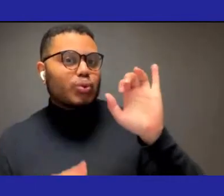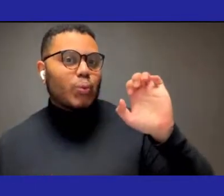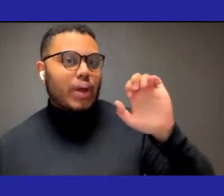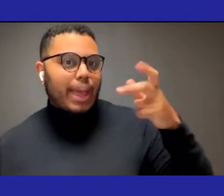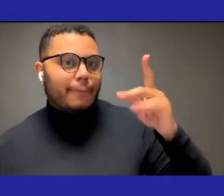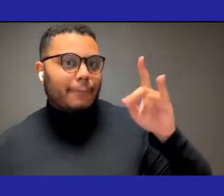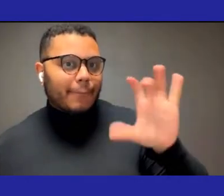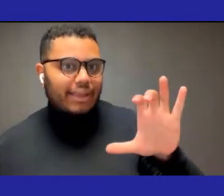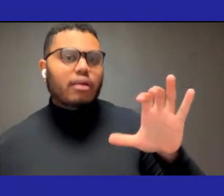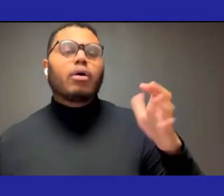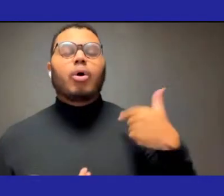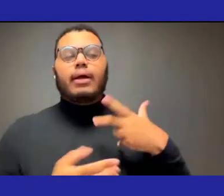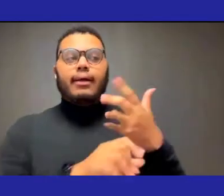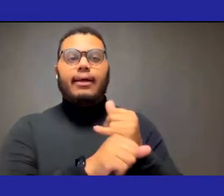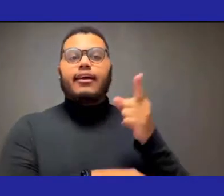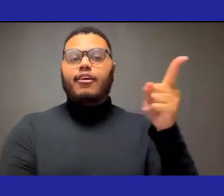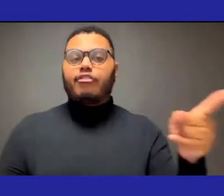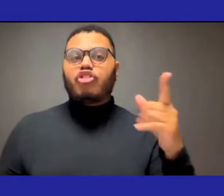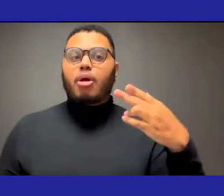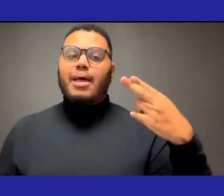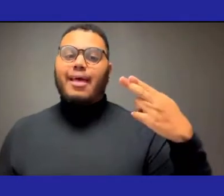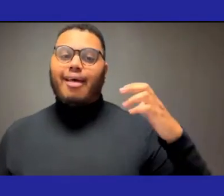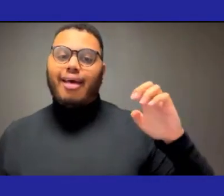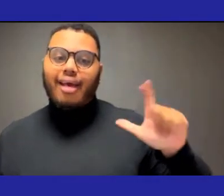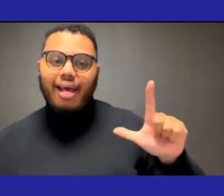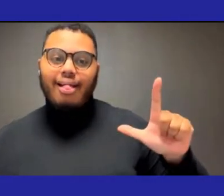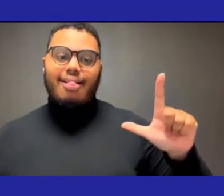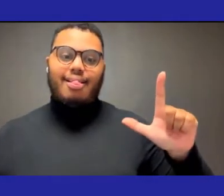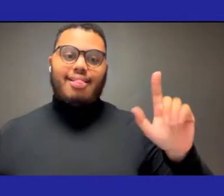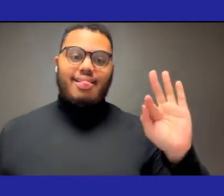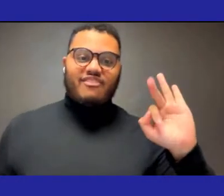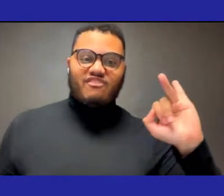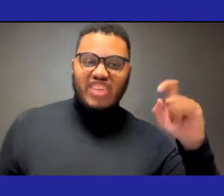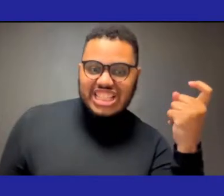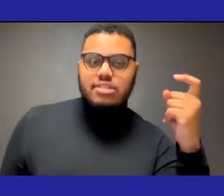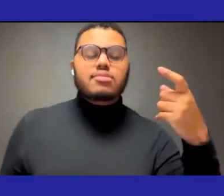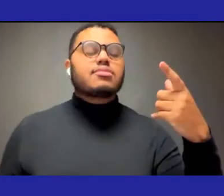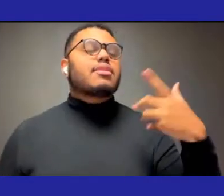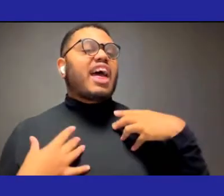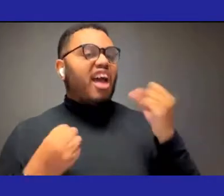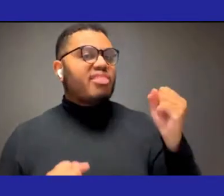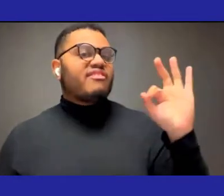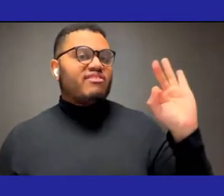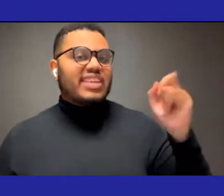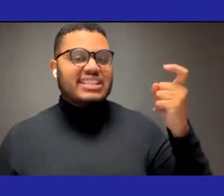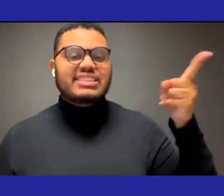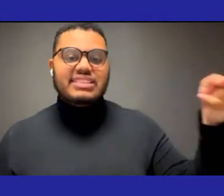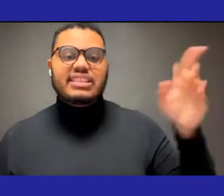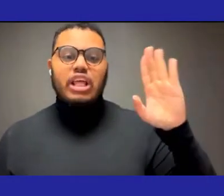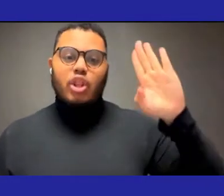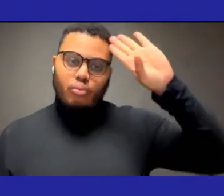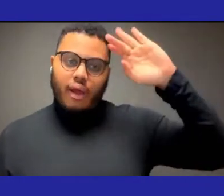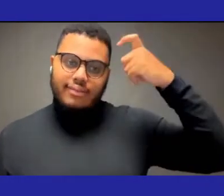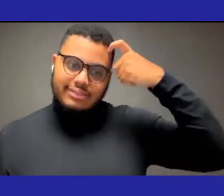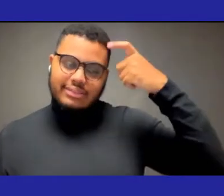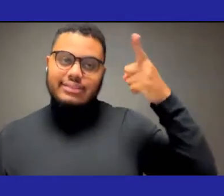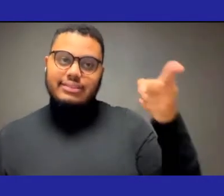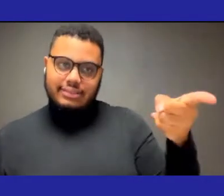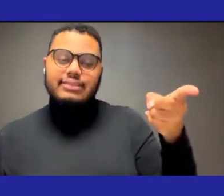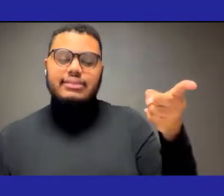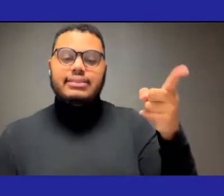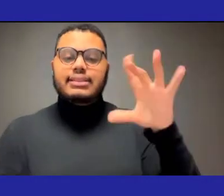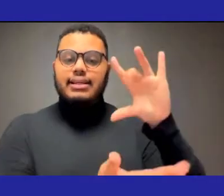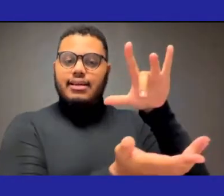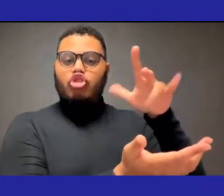that from Healthix and the Bronx Rio. All of that data is submitted. It goes in right now. The state